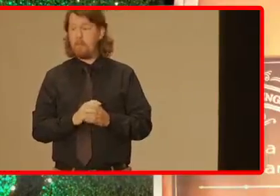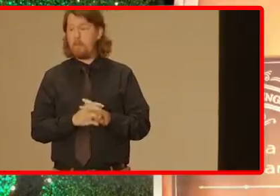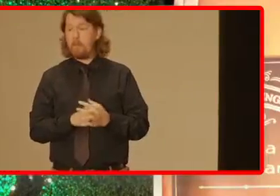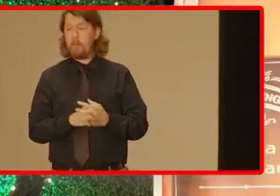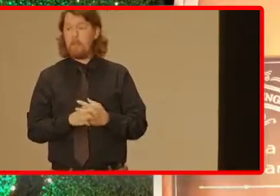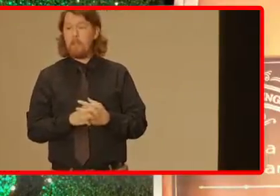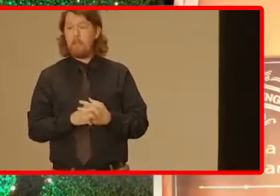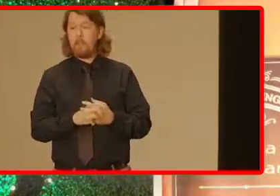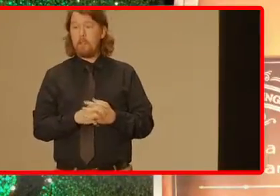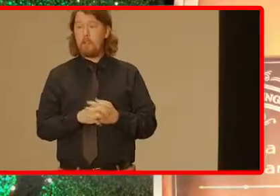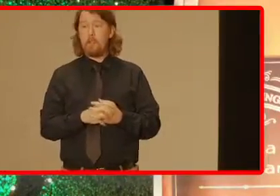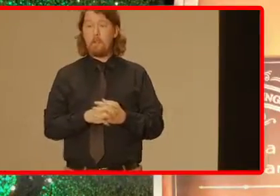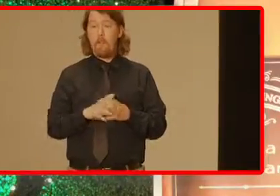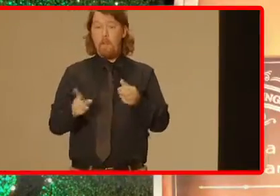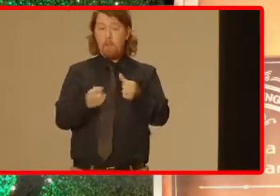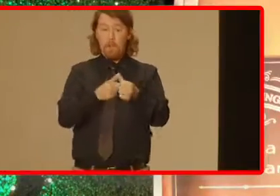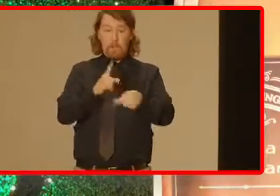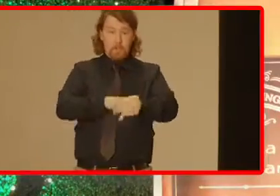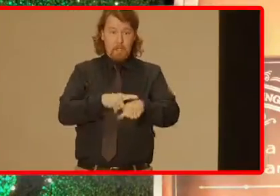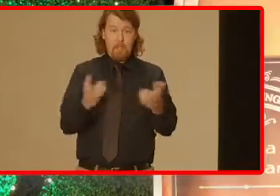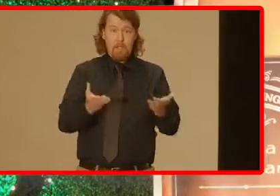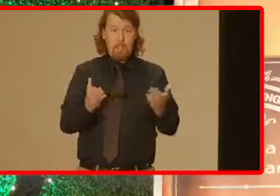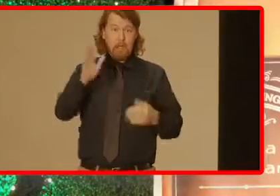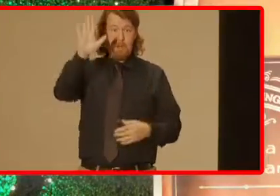Raise your hand if it's your first year.